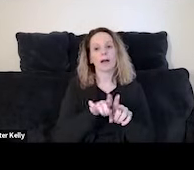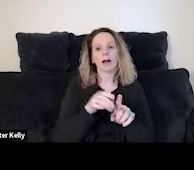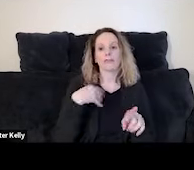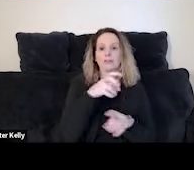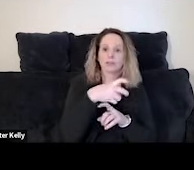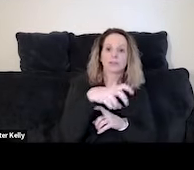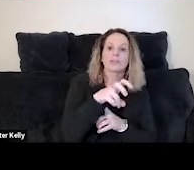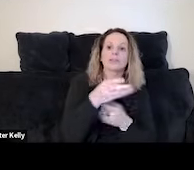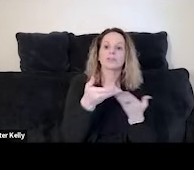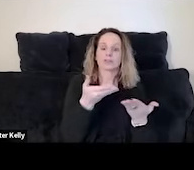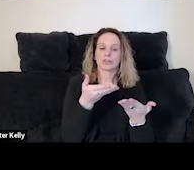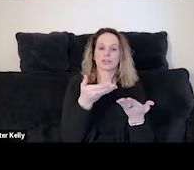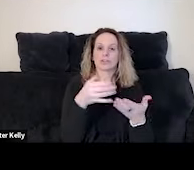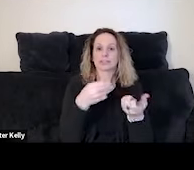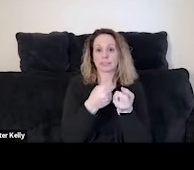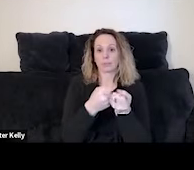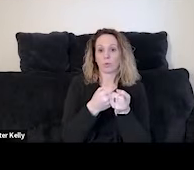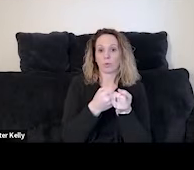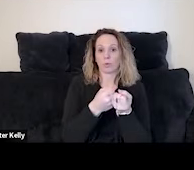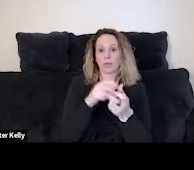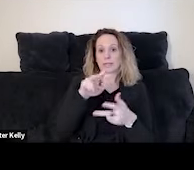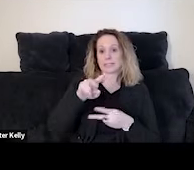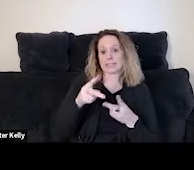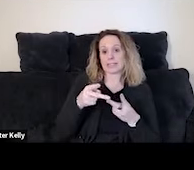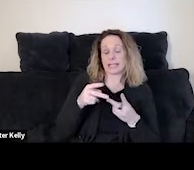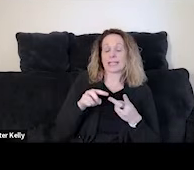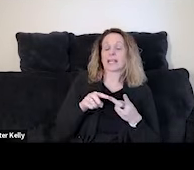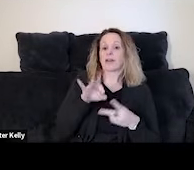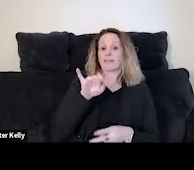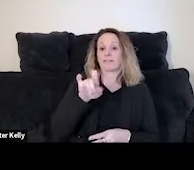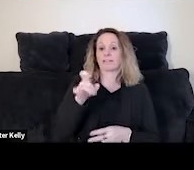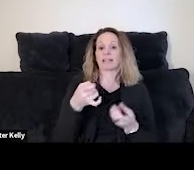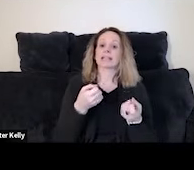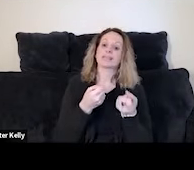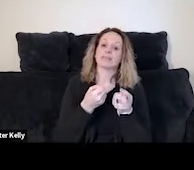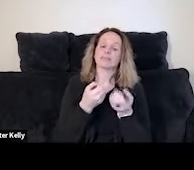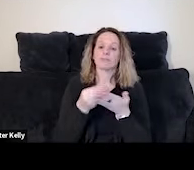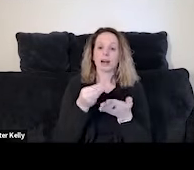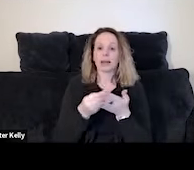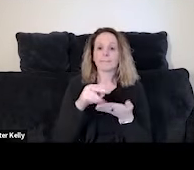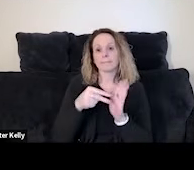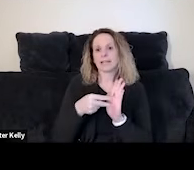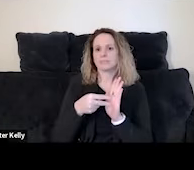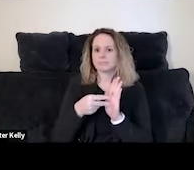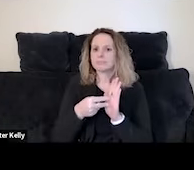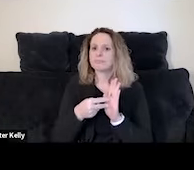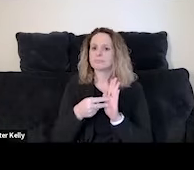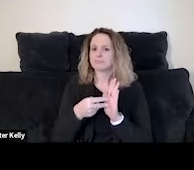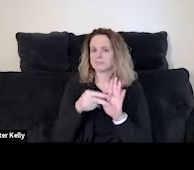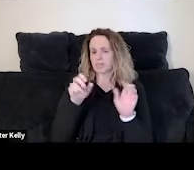transitional services and supports and secondary flex funds. So allowing for some spending that would help